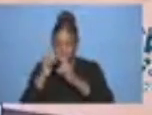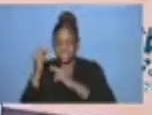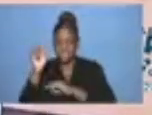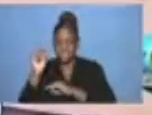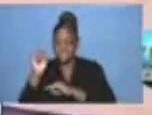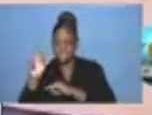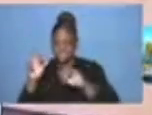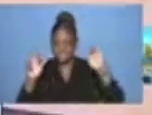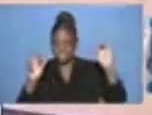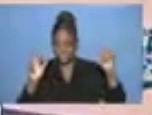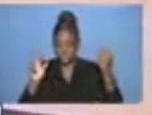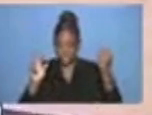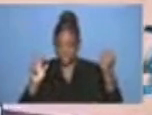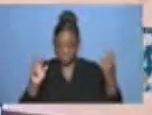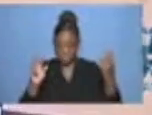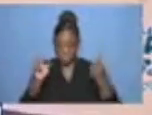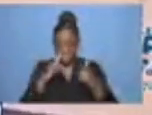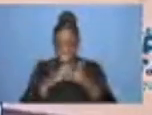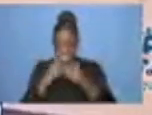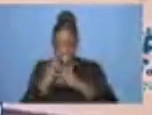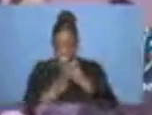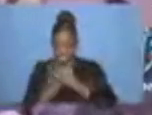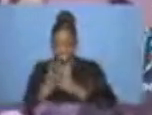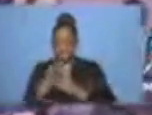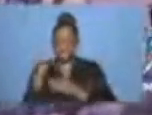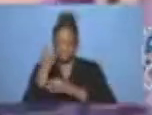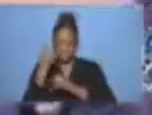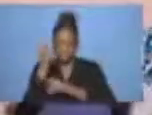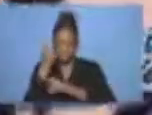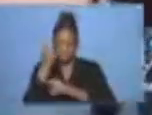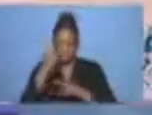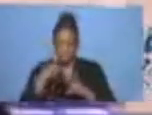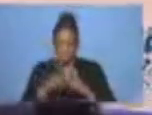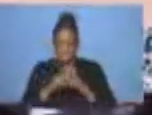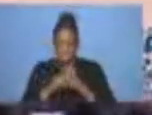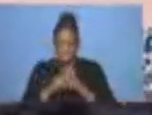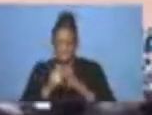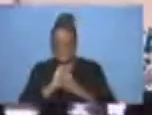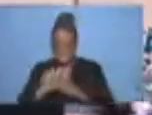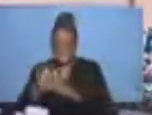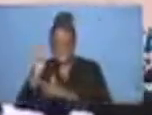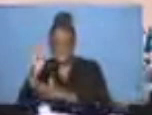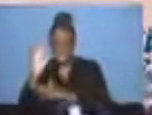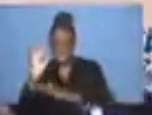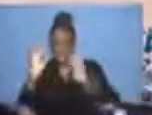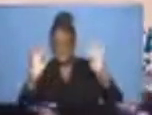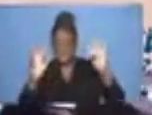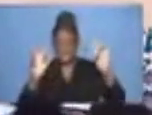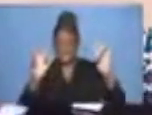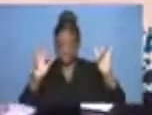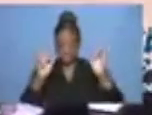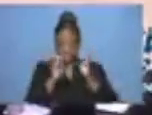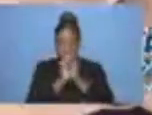the score 42-30 Argentina at the half. Argentina then pushed that lead to 63-47 with